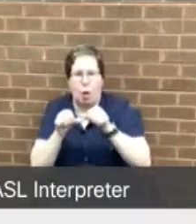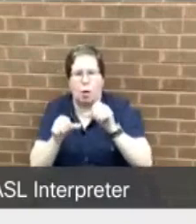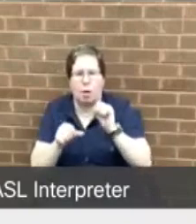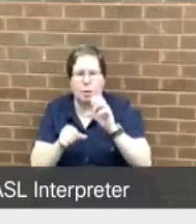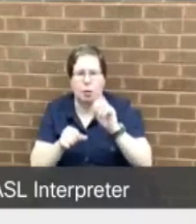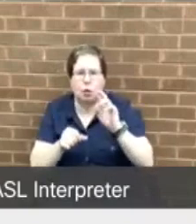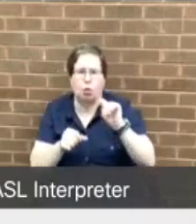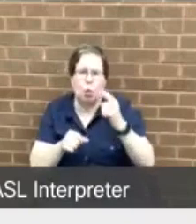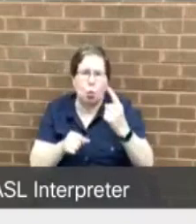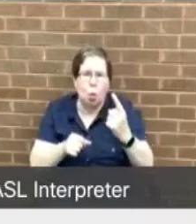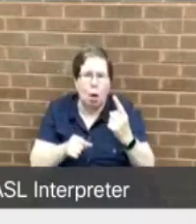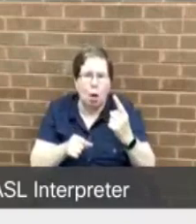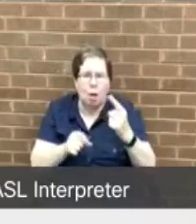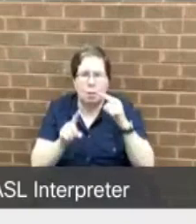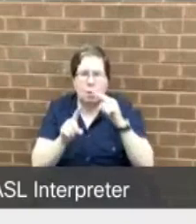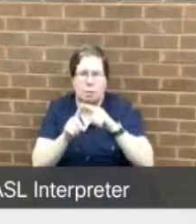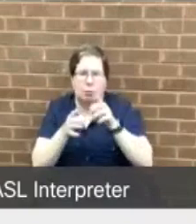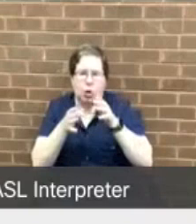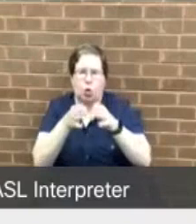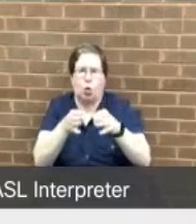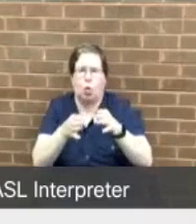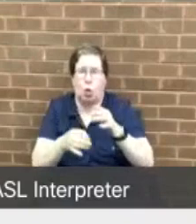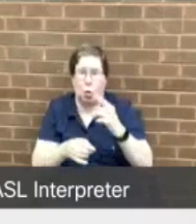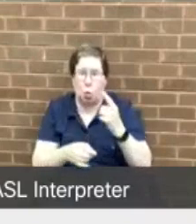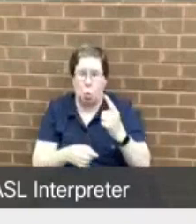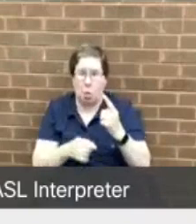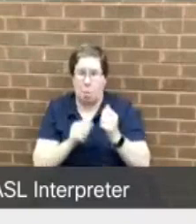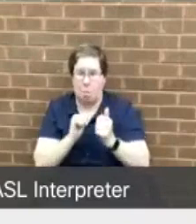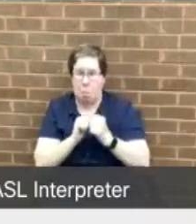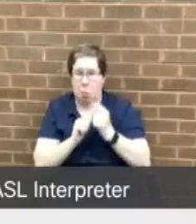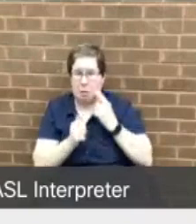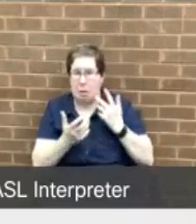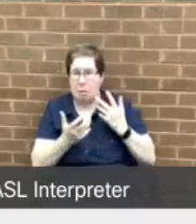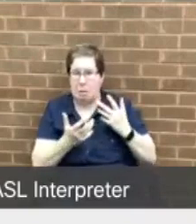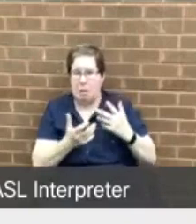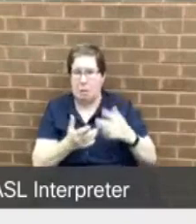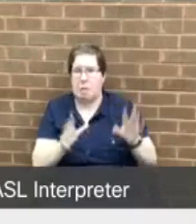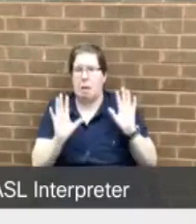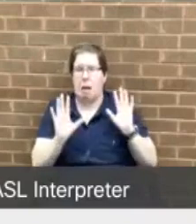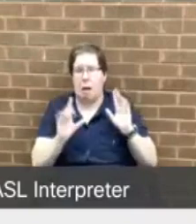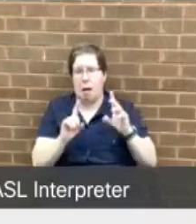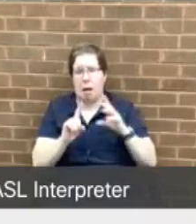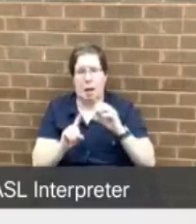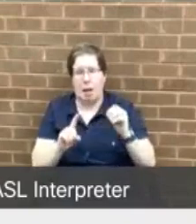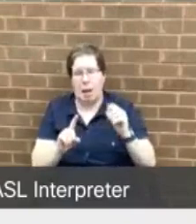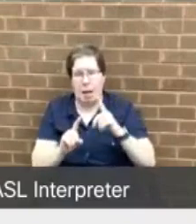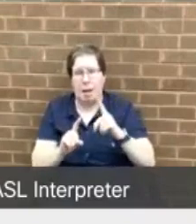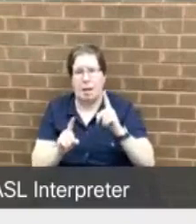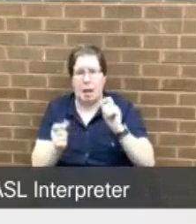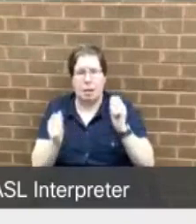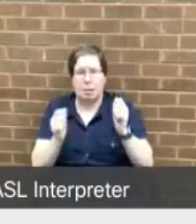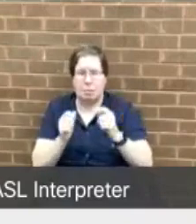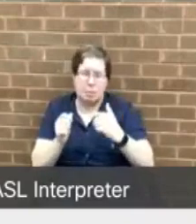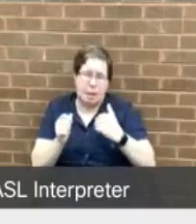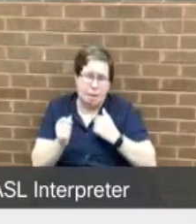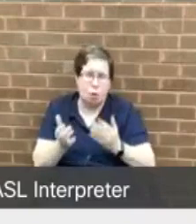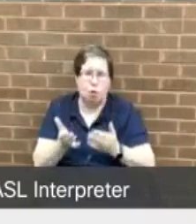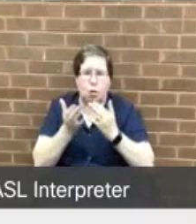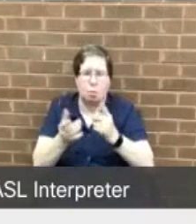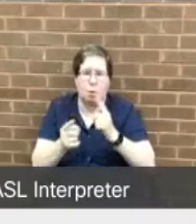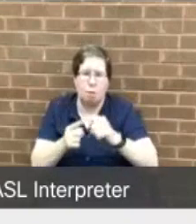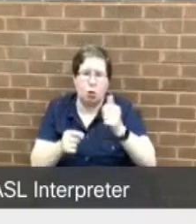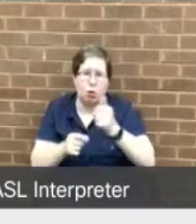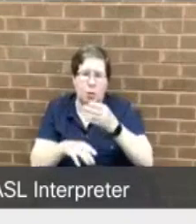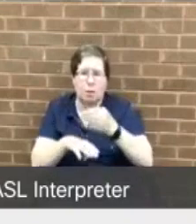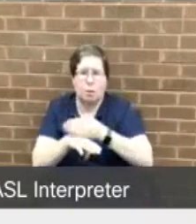Route 1 corridor is one that is mostly done at this point and has a lot of really good recommendations for transit